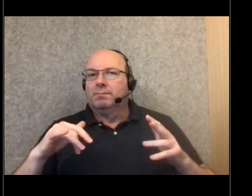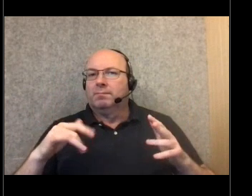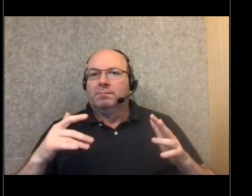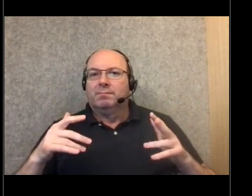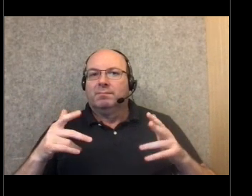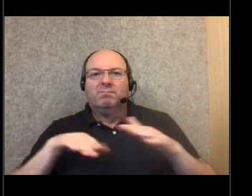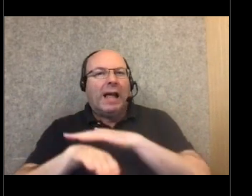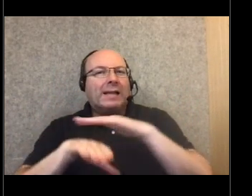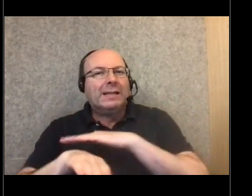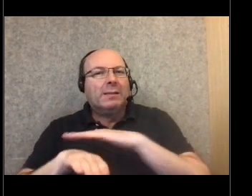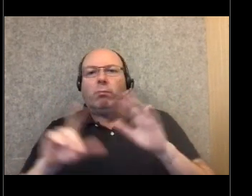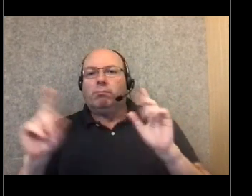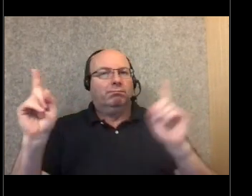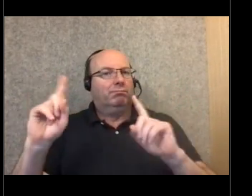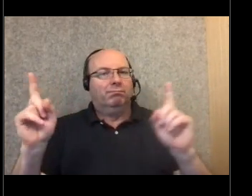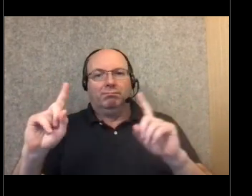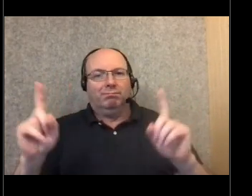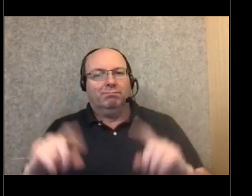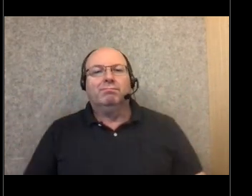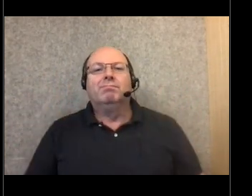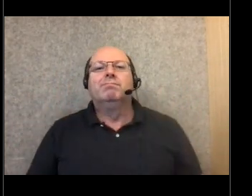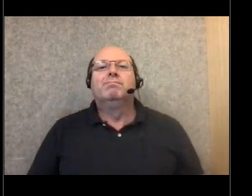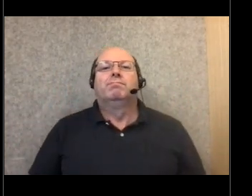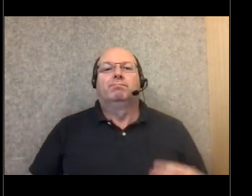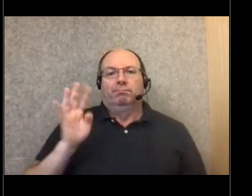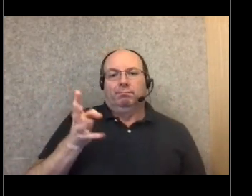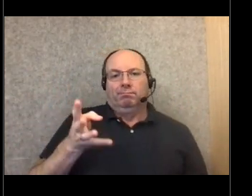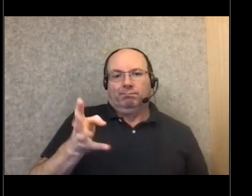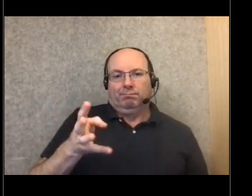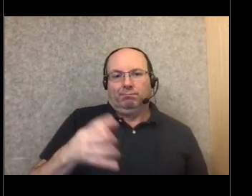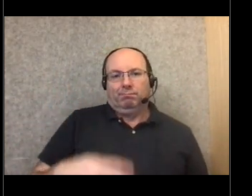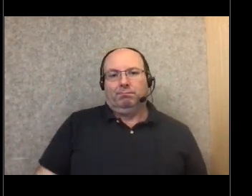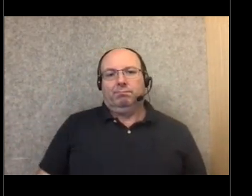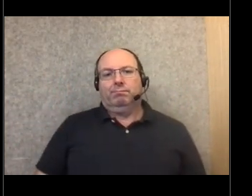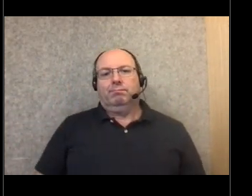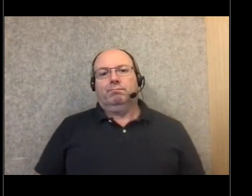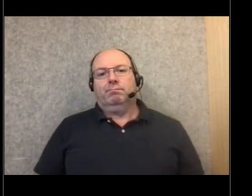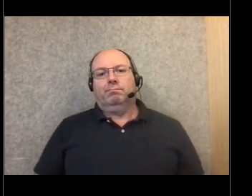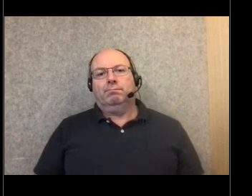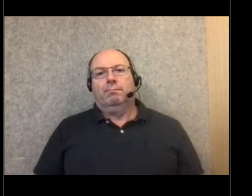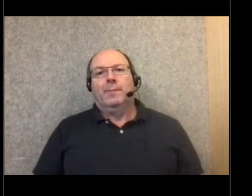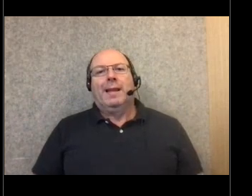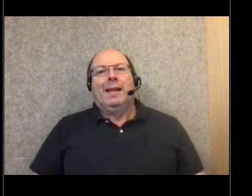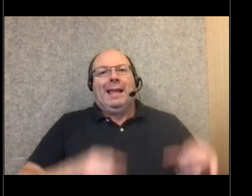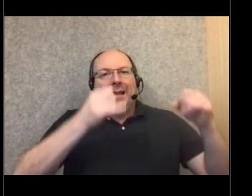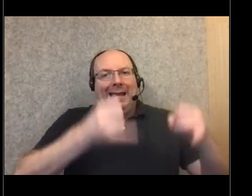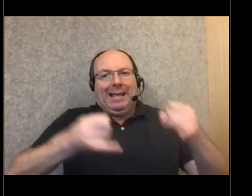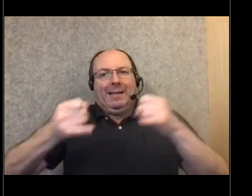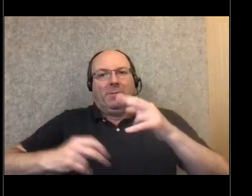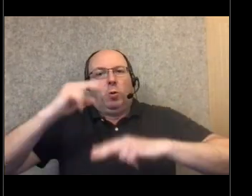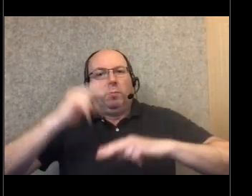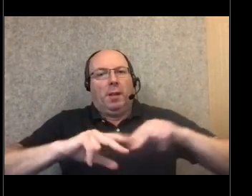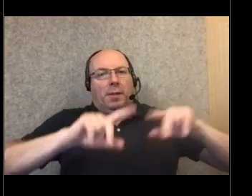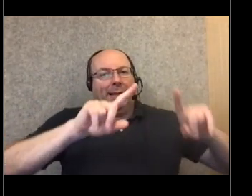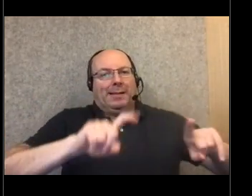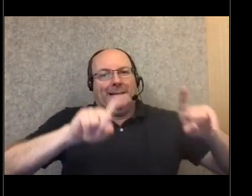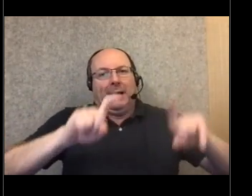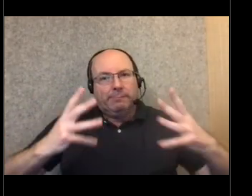Knowledge check 4. The individual building test